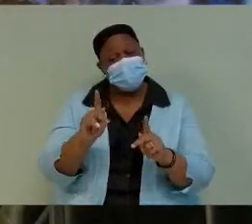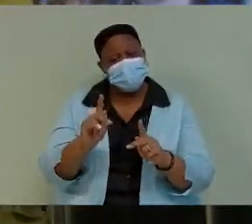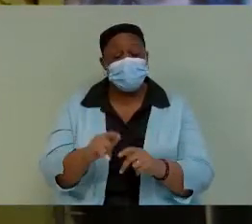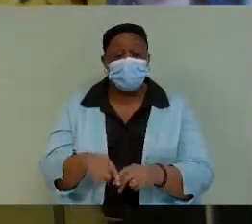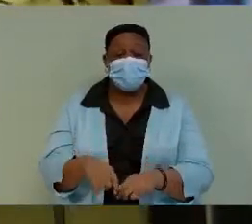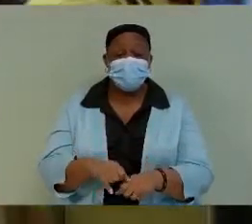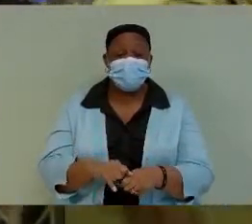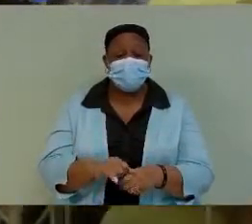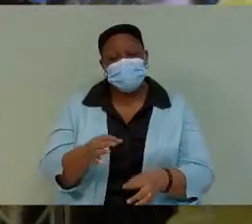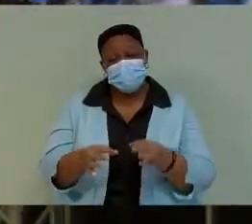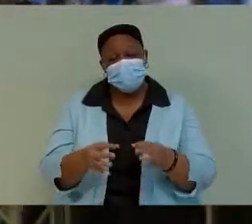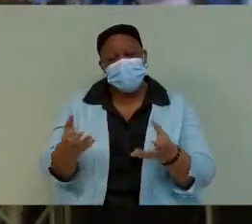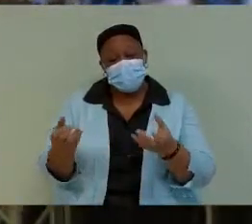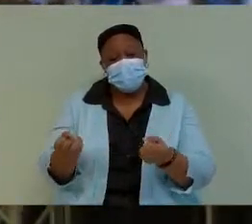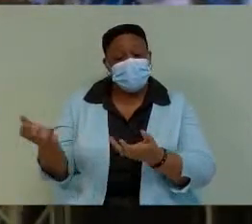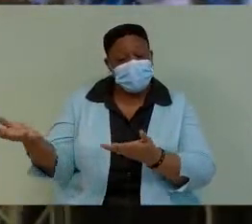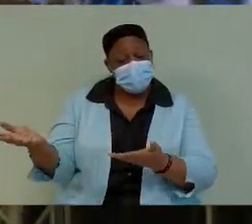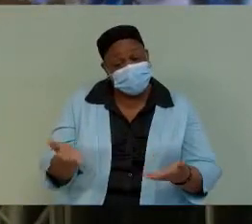that.